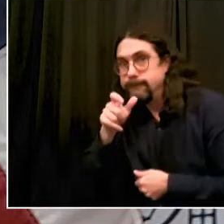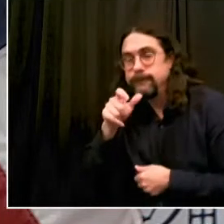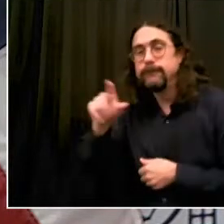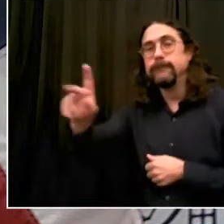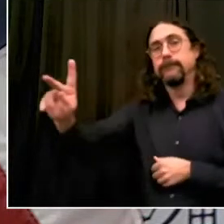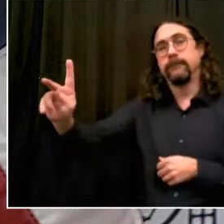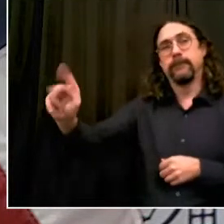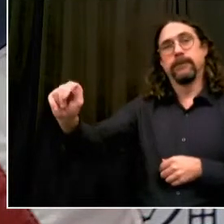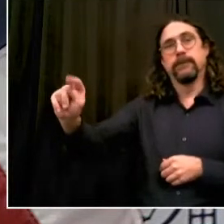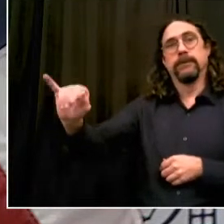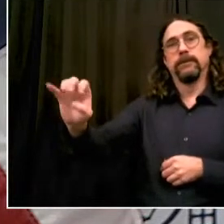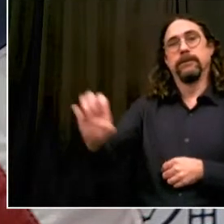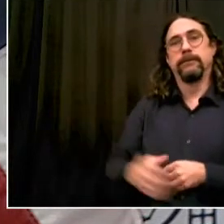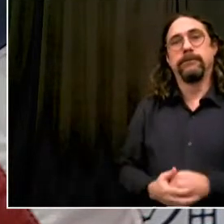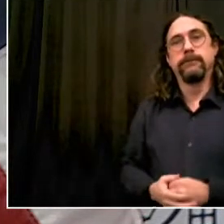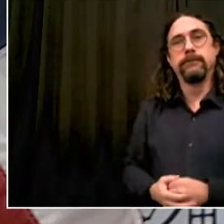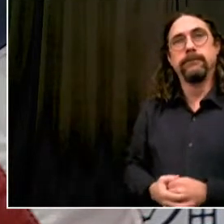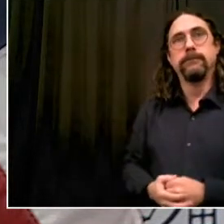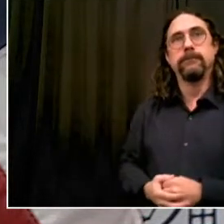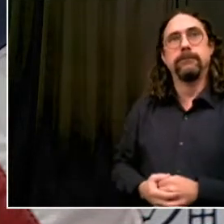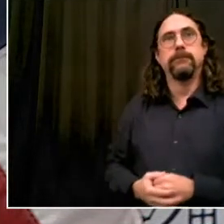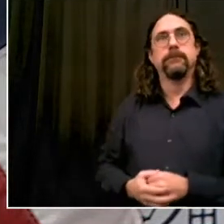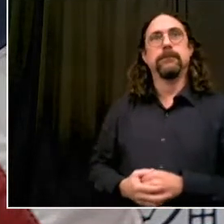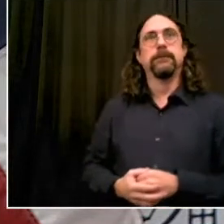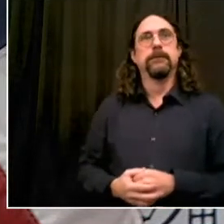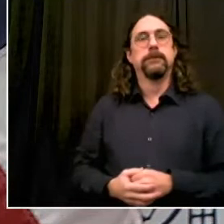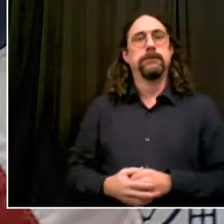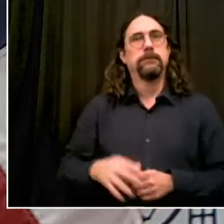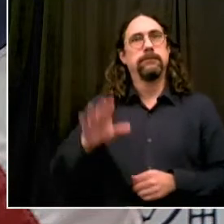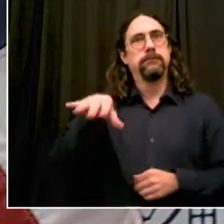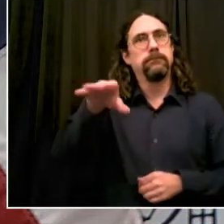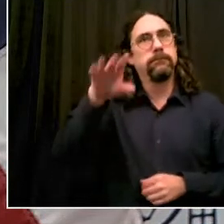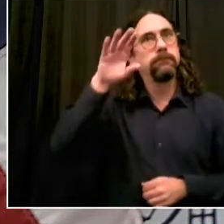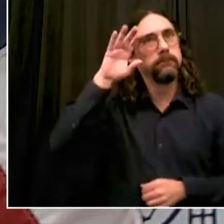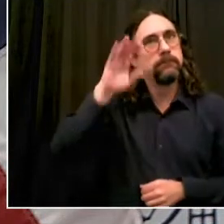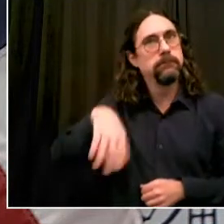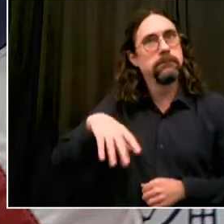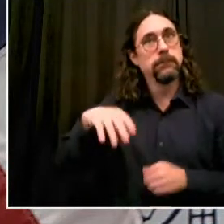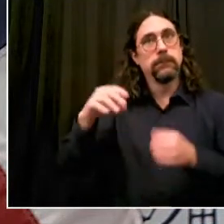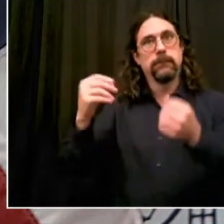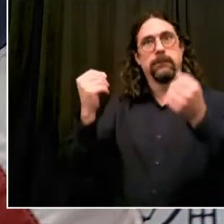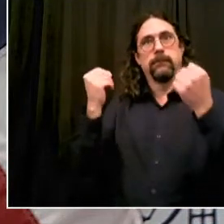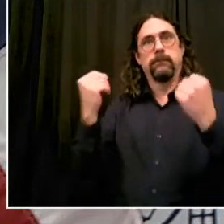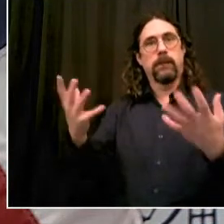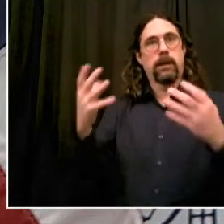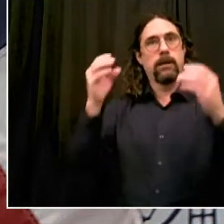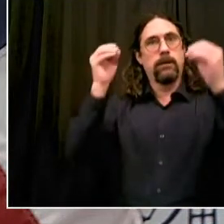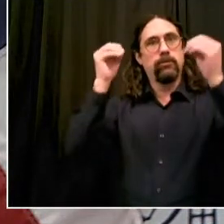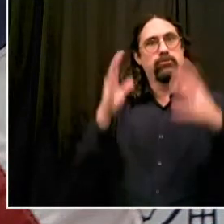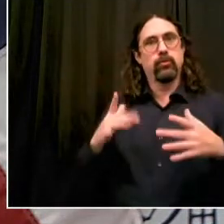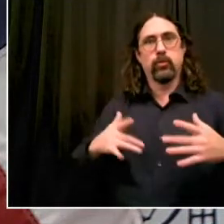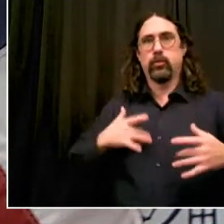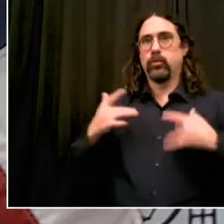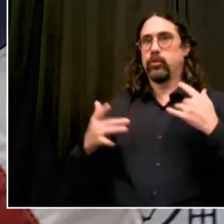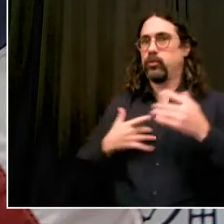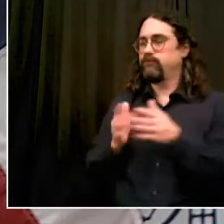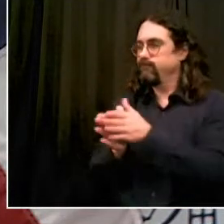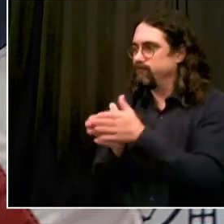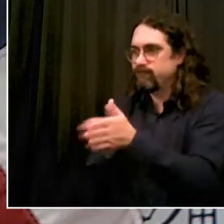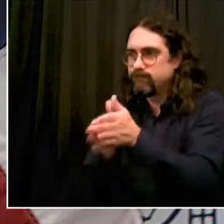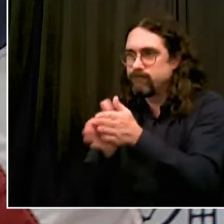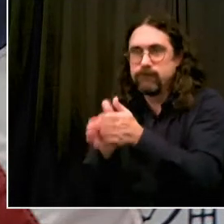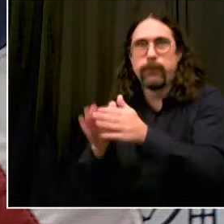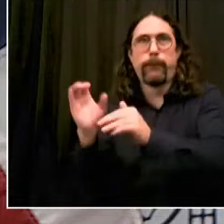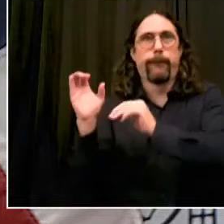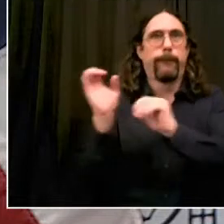who got remote accommodations through the calendar year. So if you and the chancellor want to discuss the teaching, staffing, and what